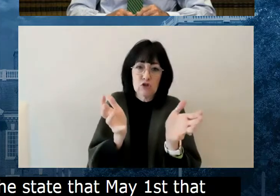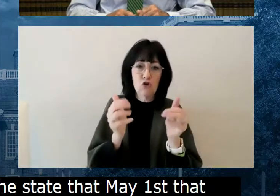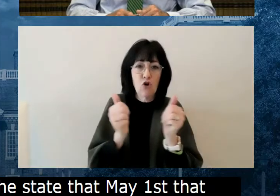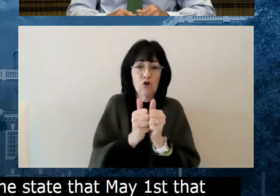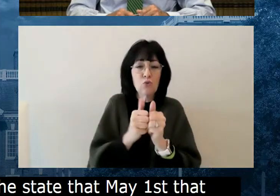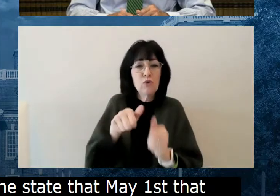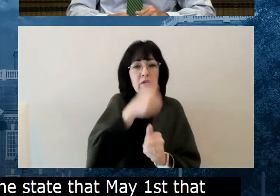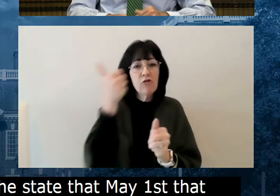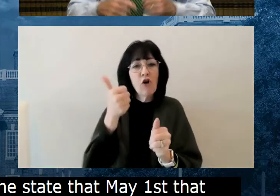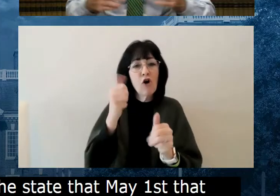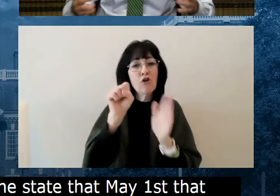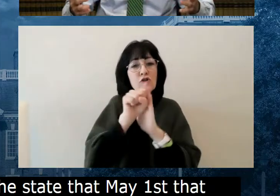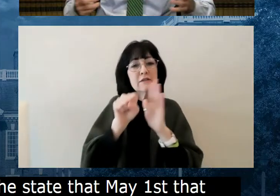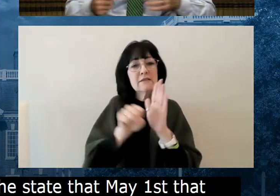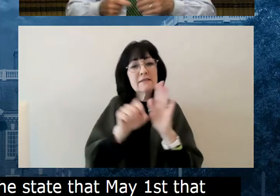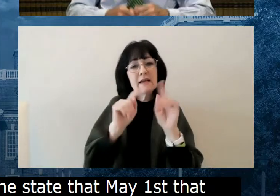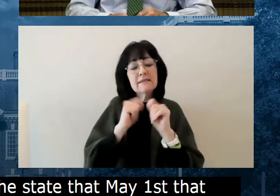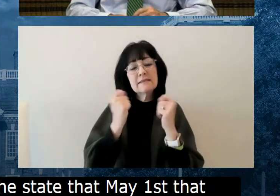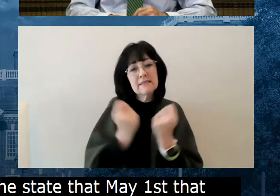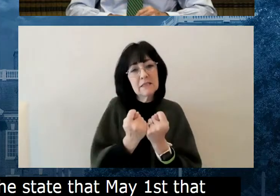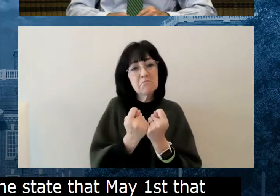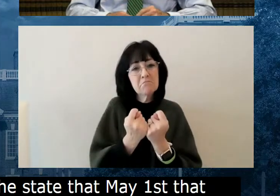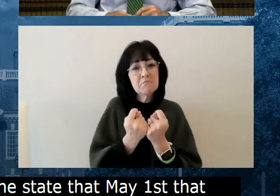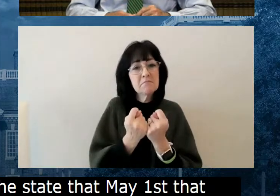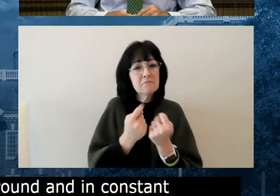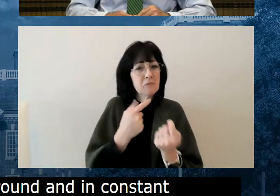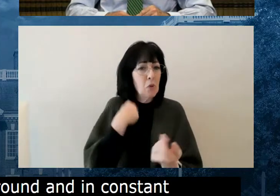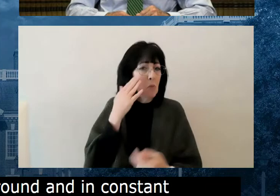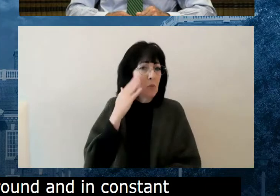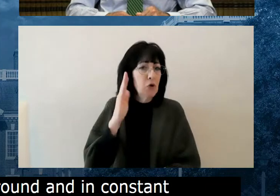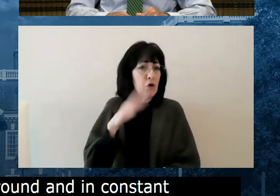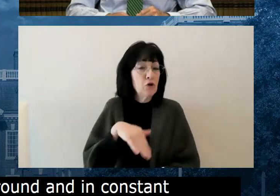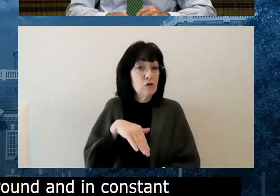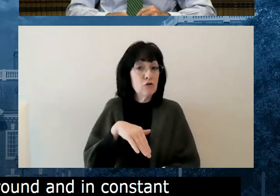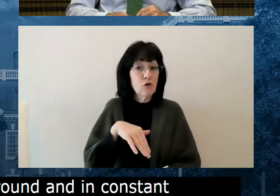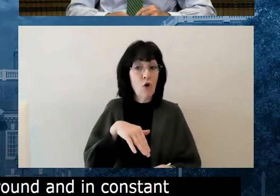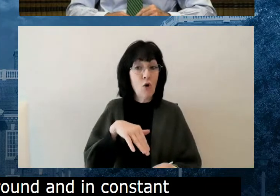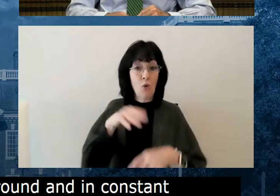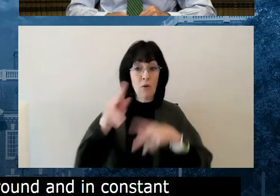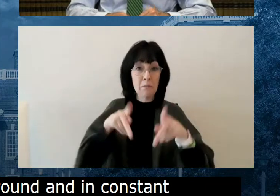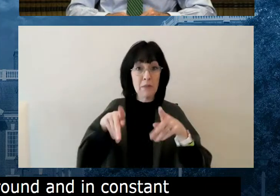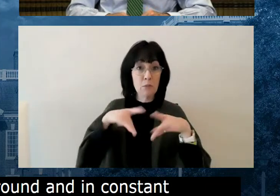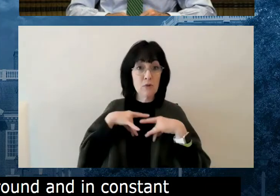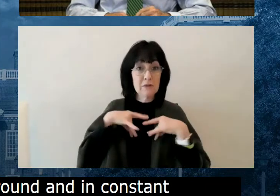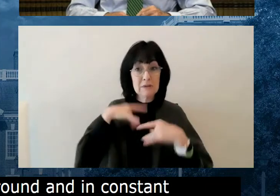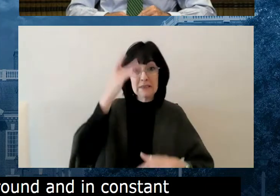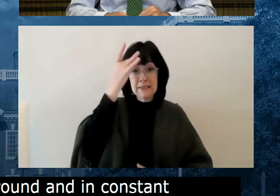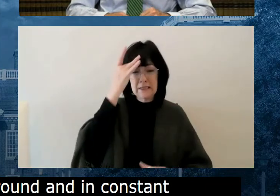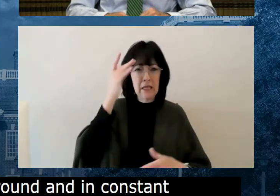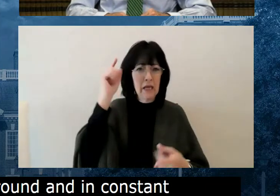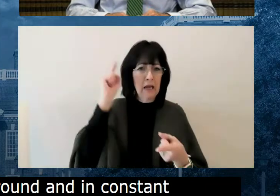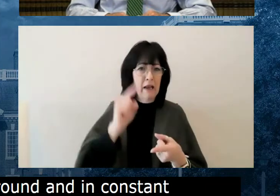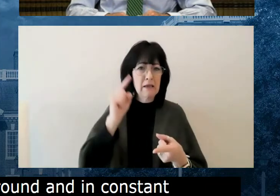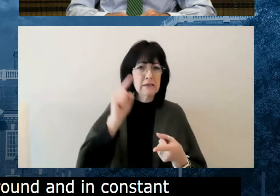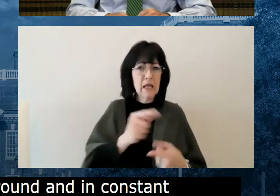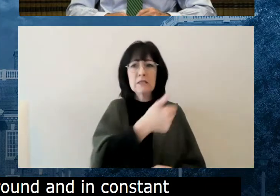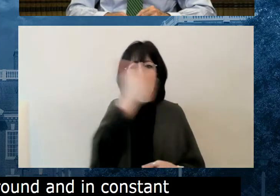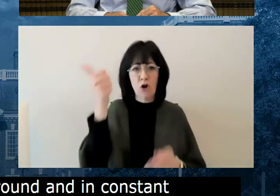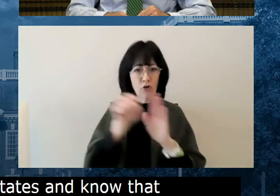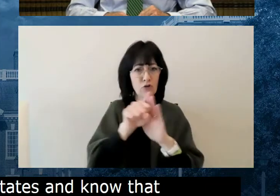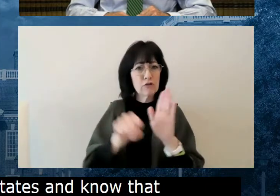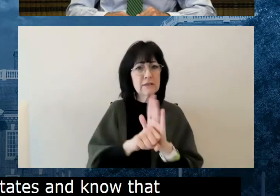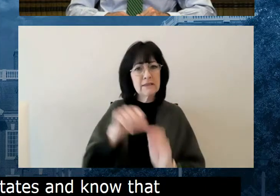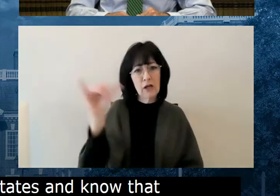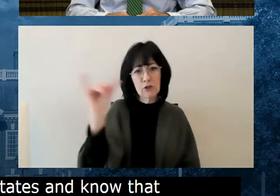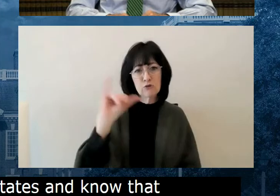those states, so we know that positive cases are declining in their states. Conditions are getting better there.